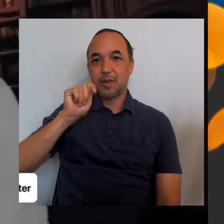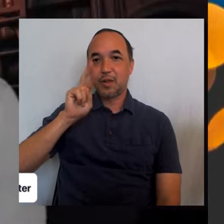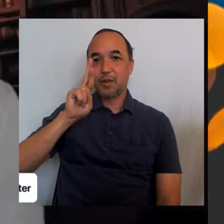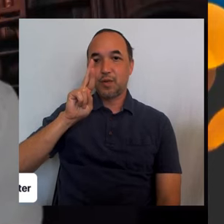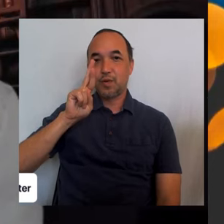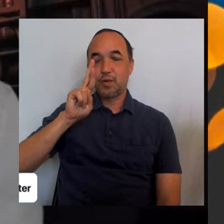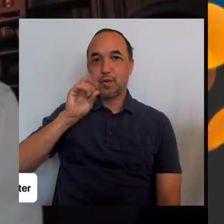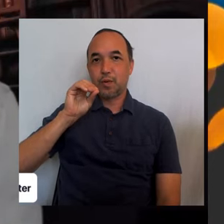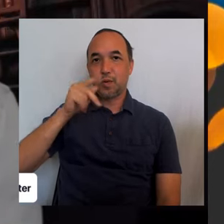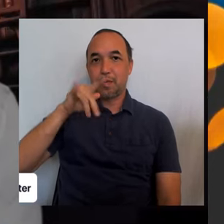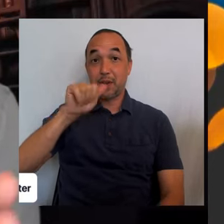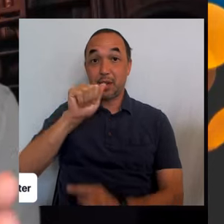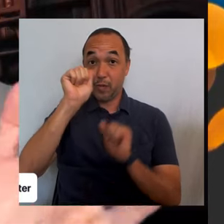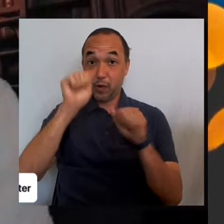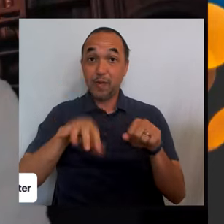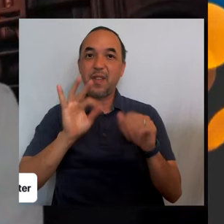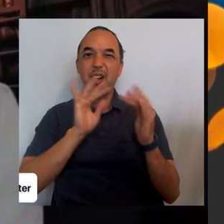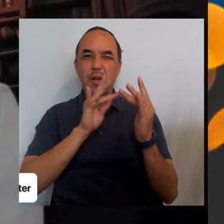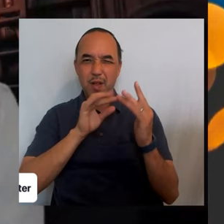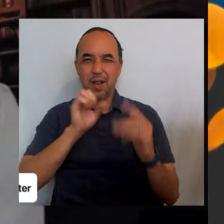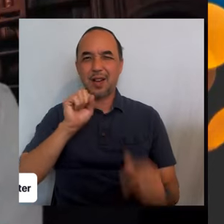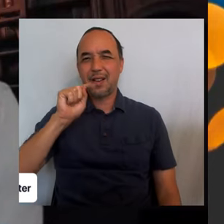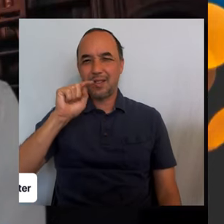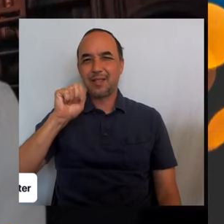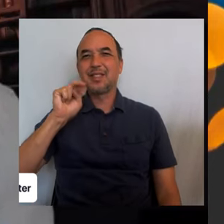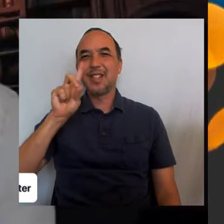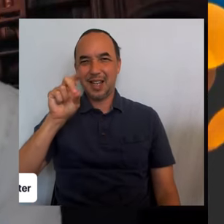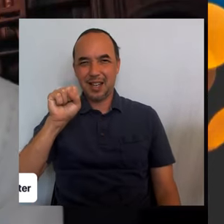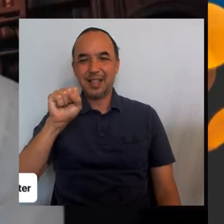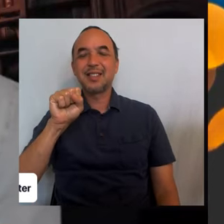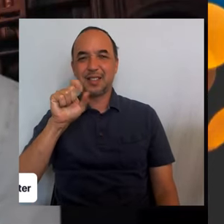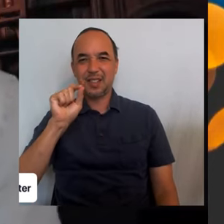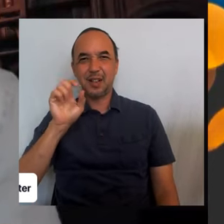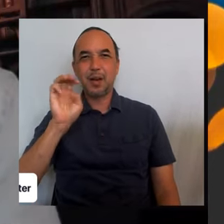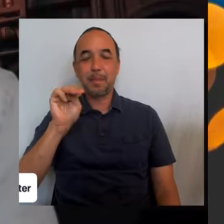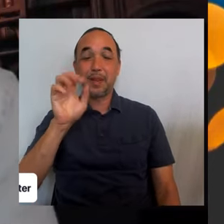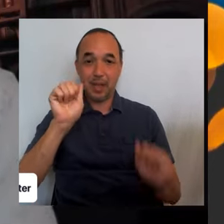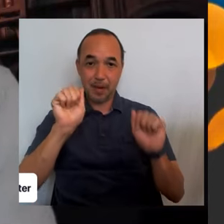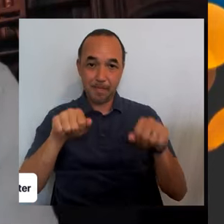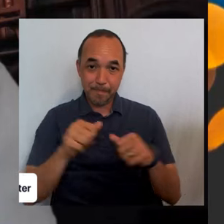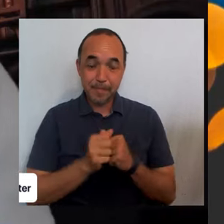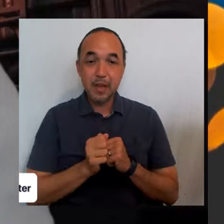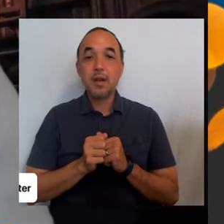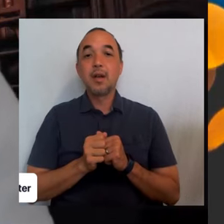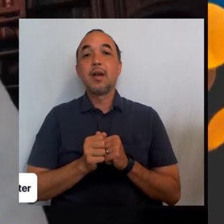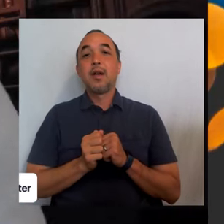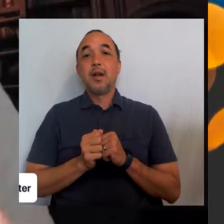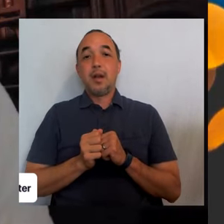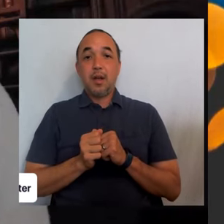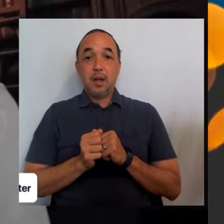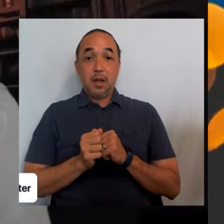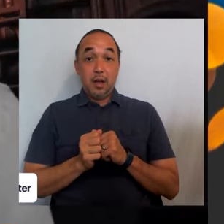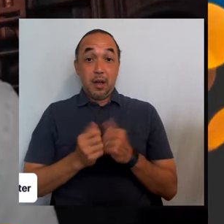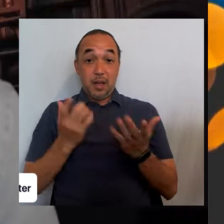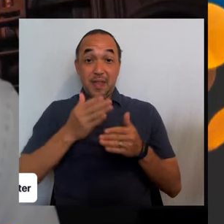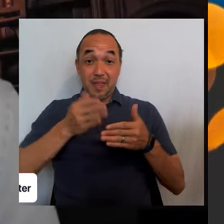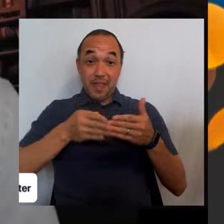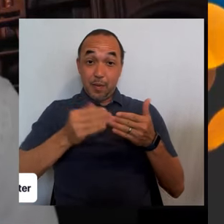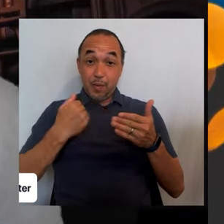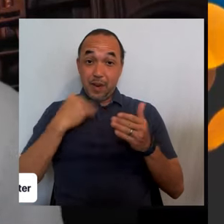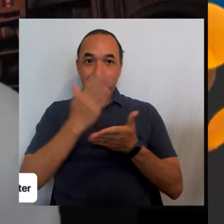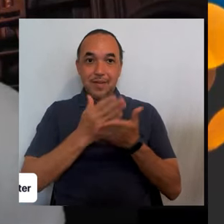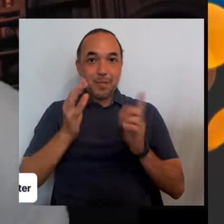have some surprises for you today. So stick around to the end. Steve has some very fun special stuff for the end for you guys. Hello, Renee. Hello,